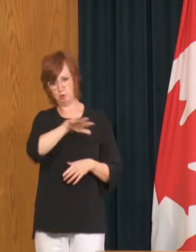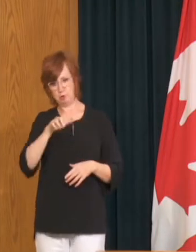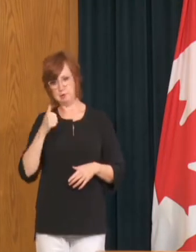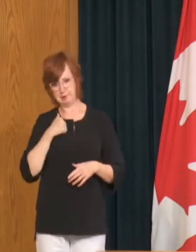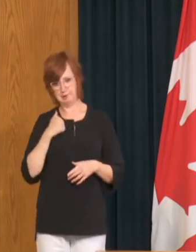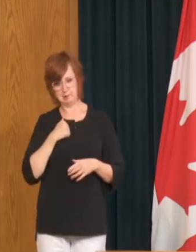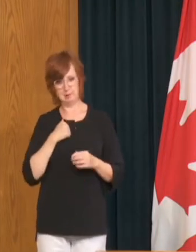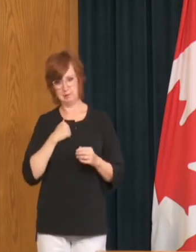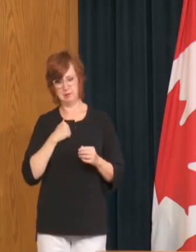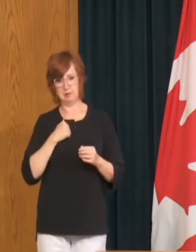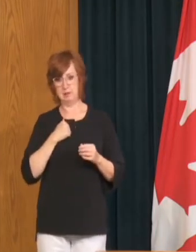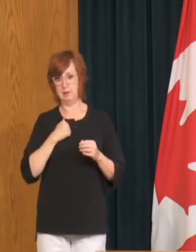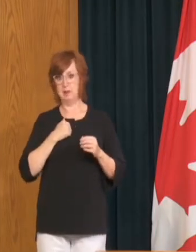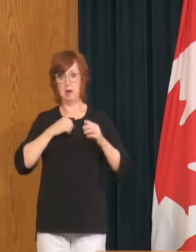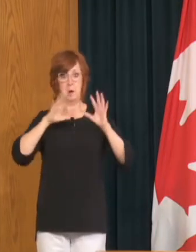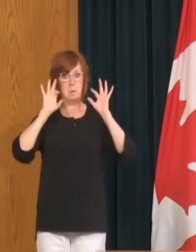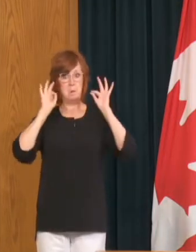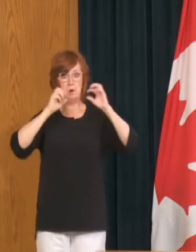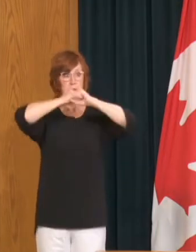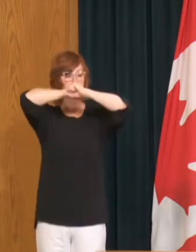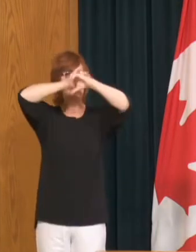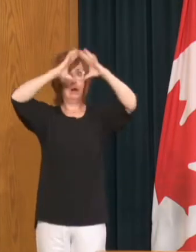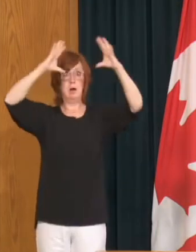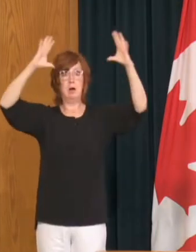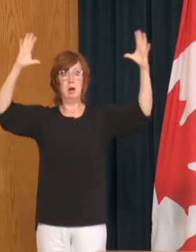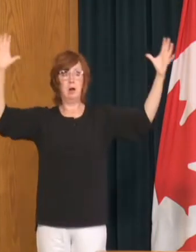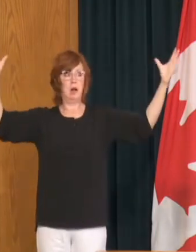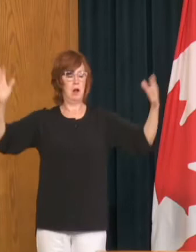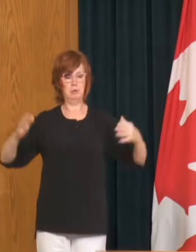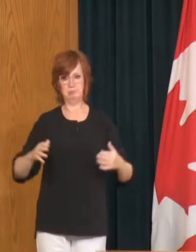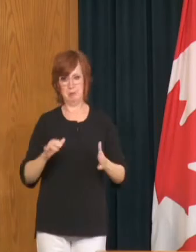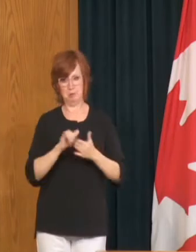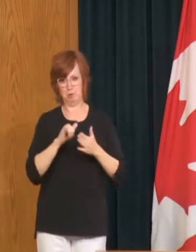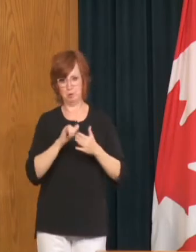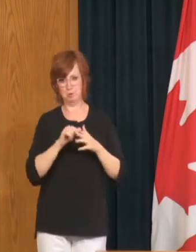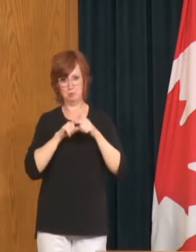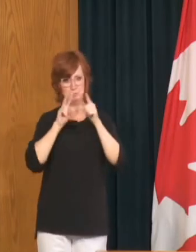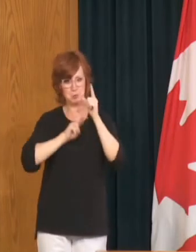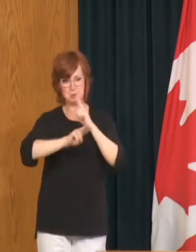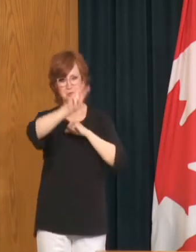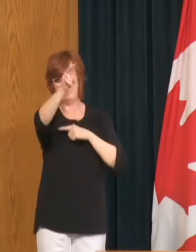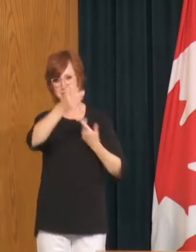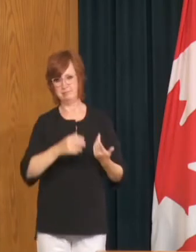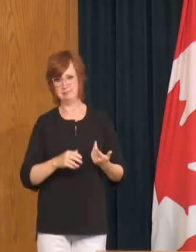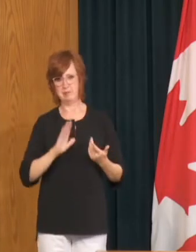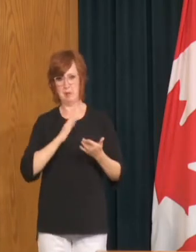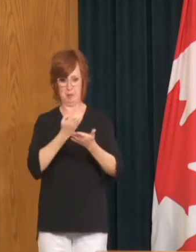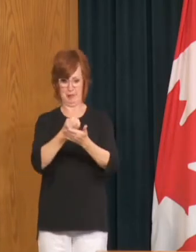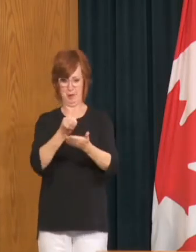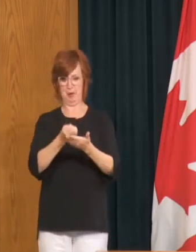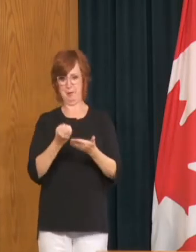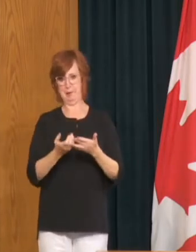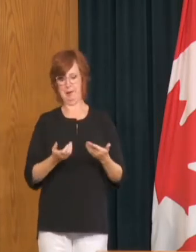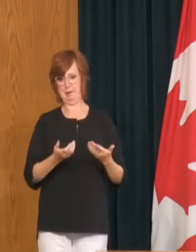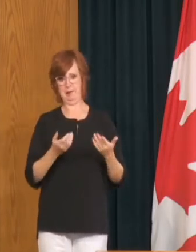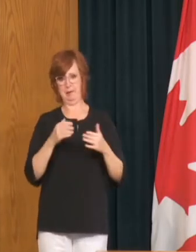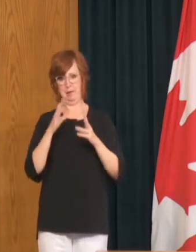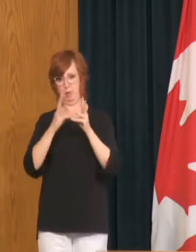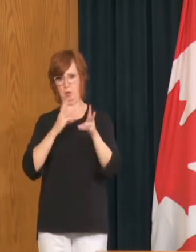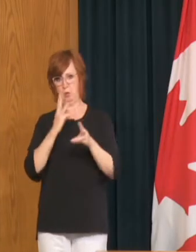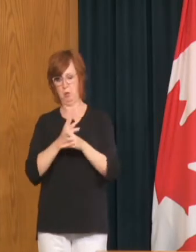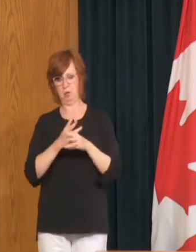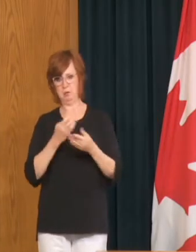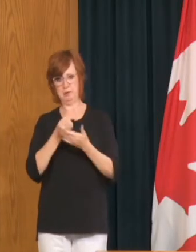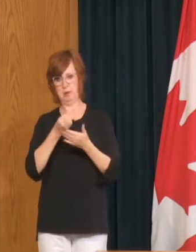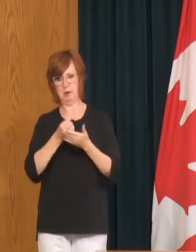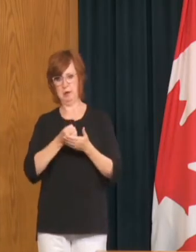but around the world, on where our economic fortunes lie as we look out into the months ahead, post-COVID pandemic. That's